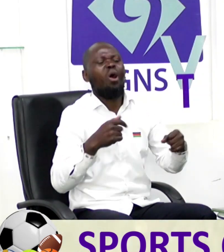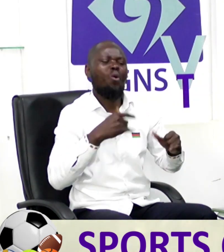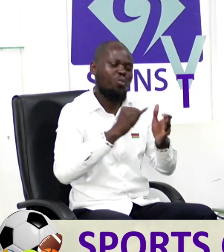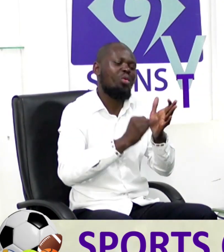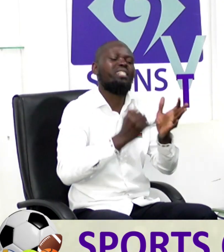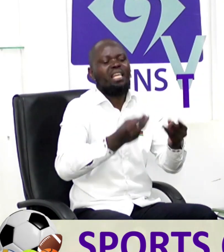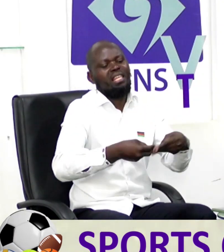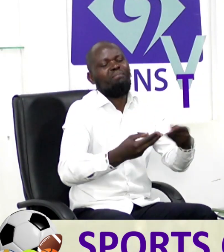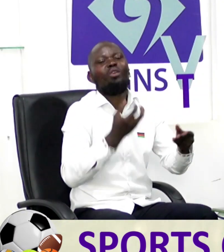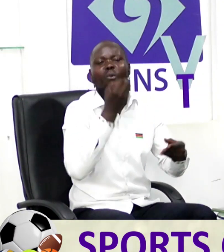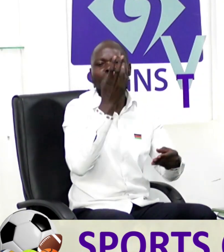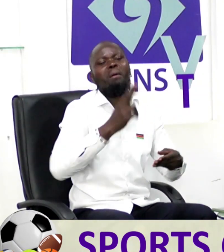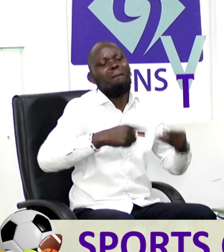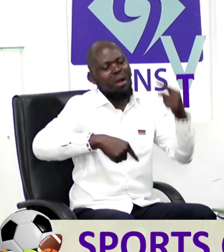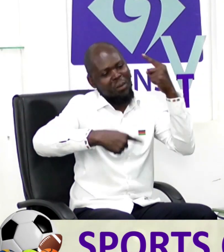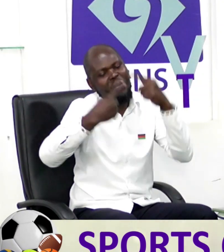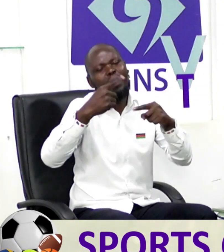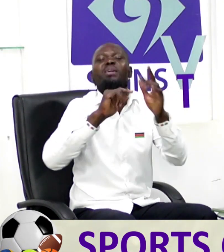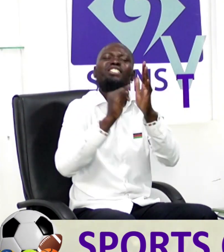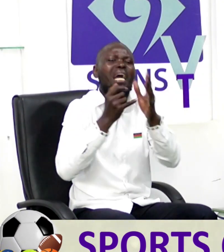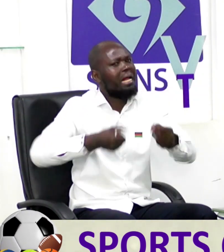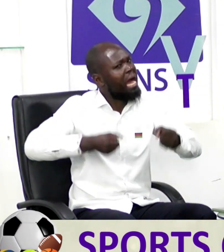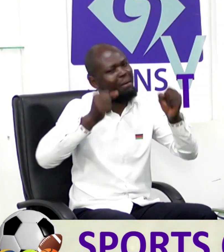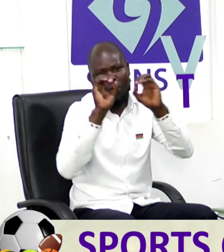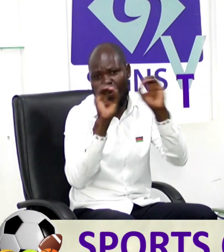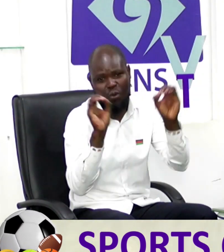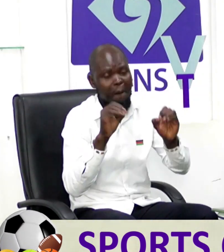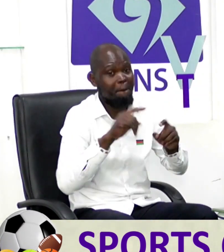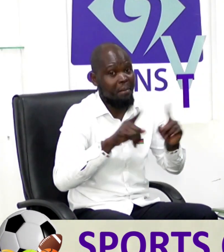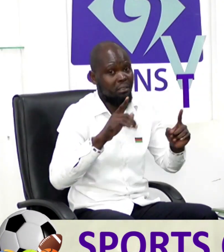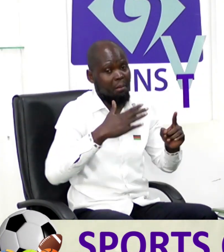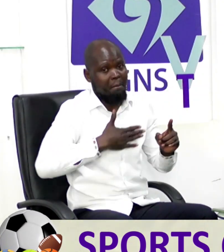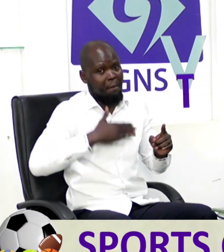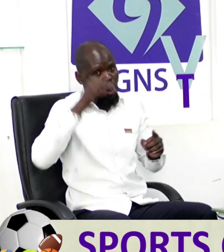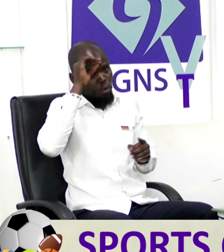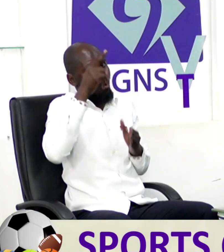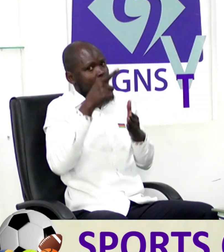time. Arsenal can never take the cup, whatever